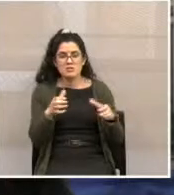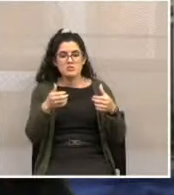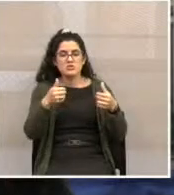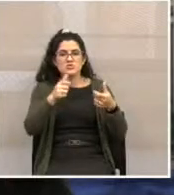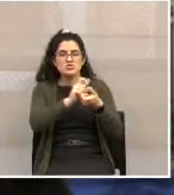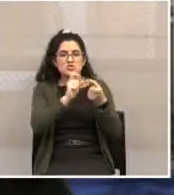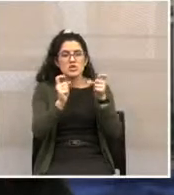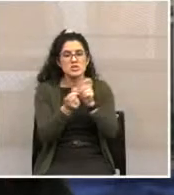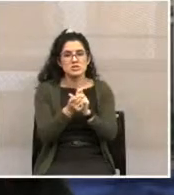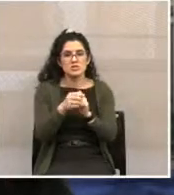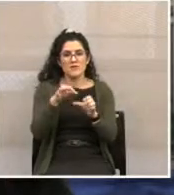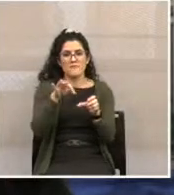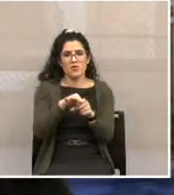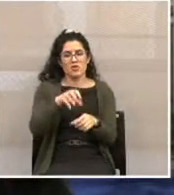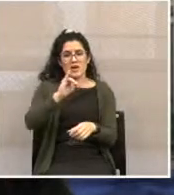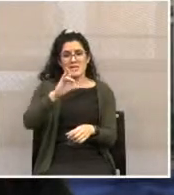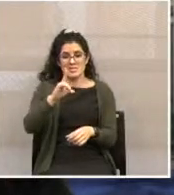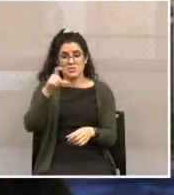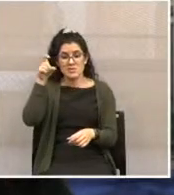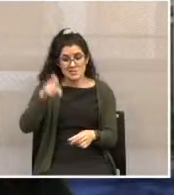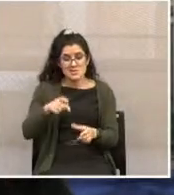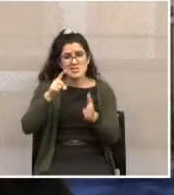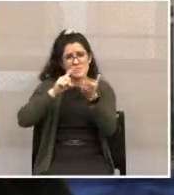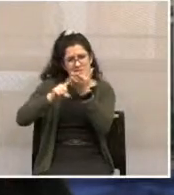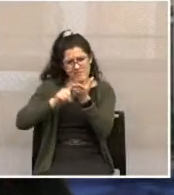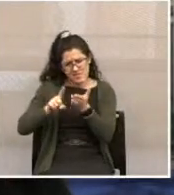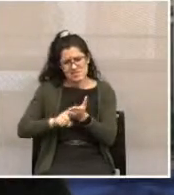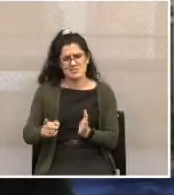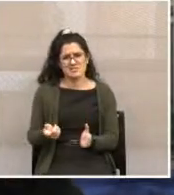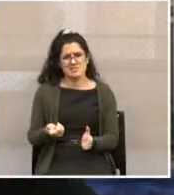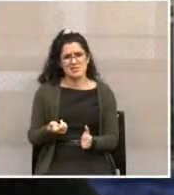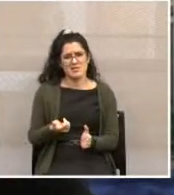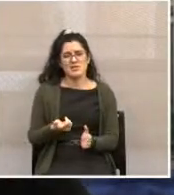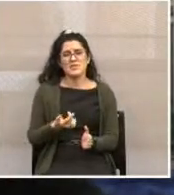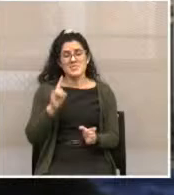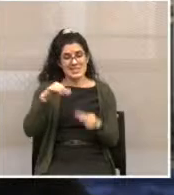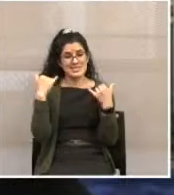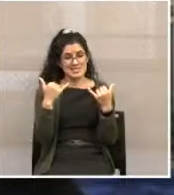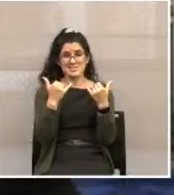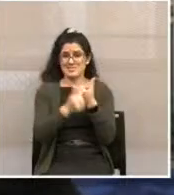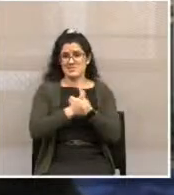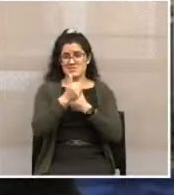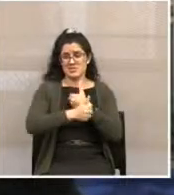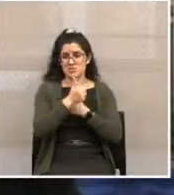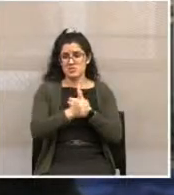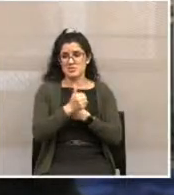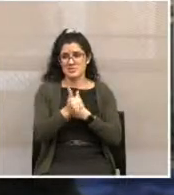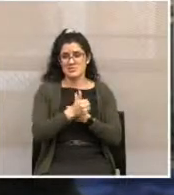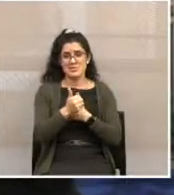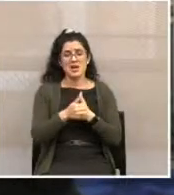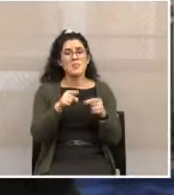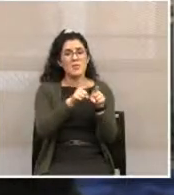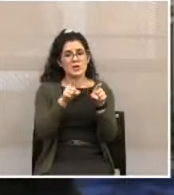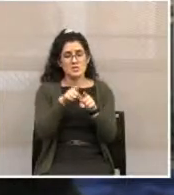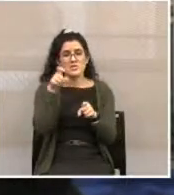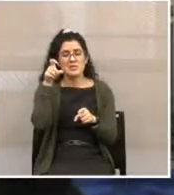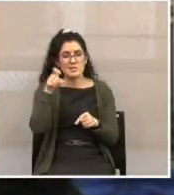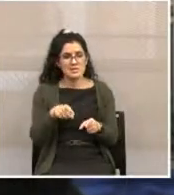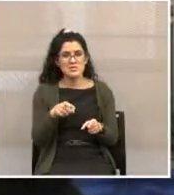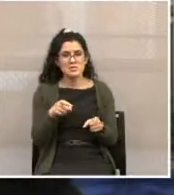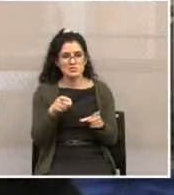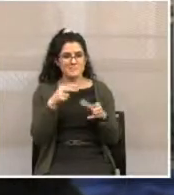registration ID, which needs to be investigated. This is not only dangerous, what we're talking about here, but I think that we need to call it for what it